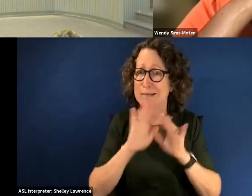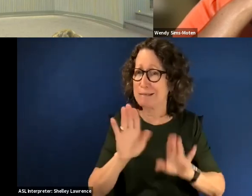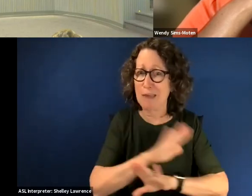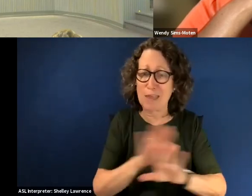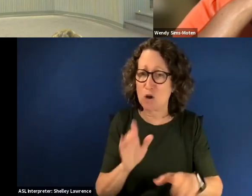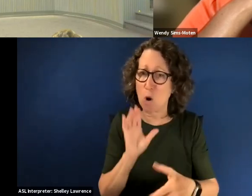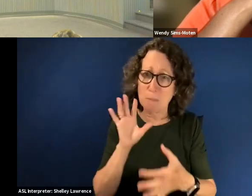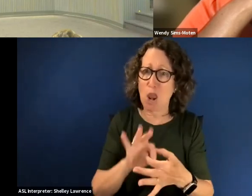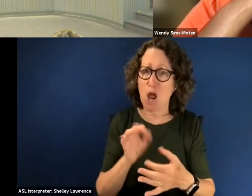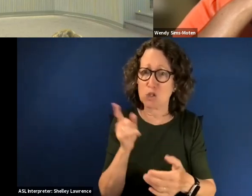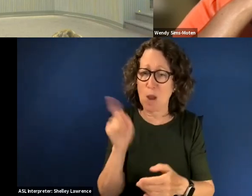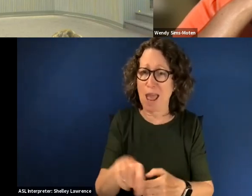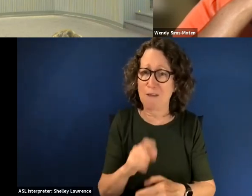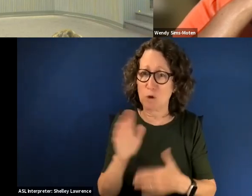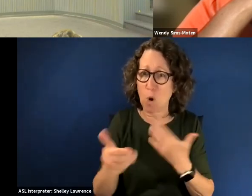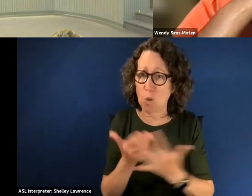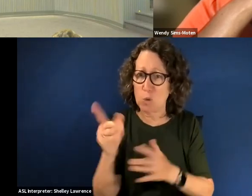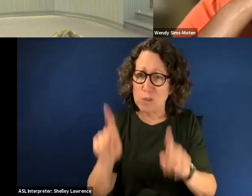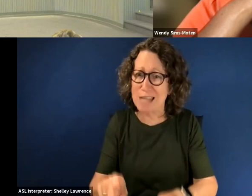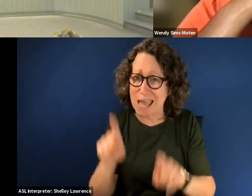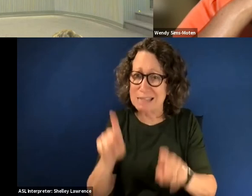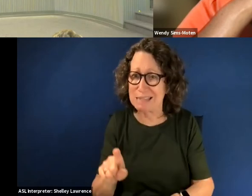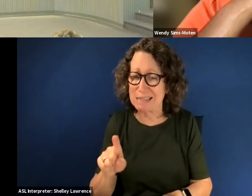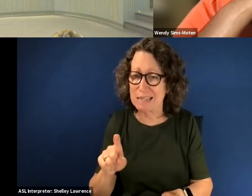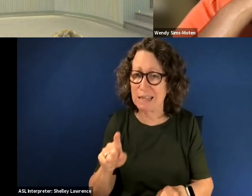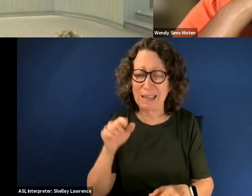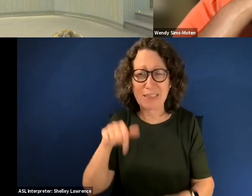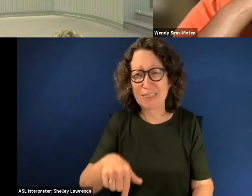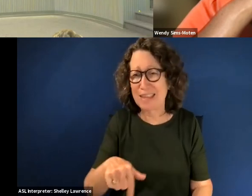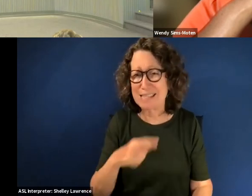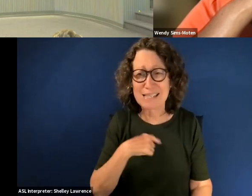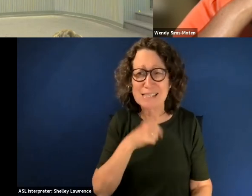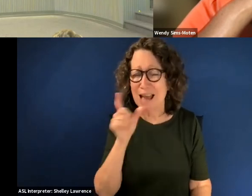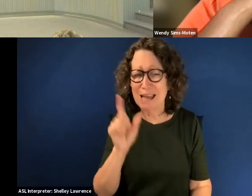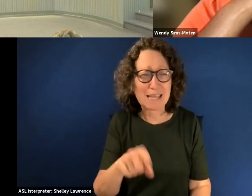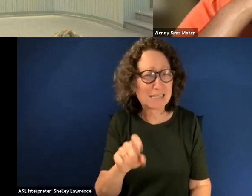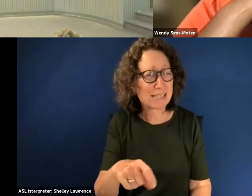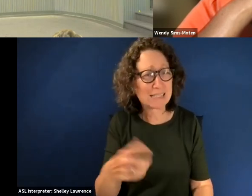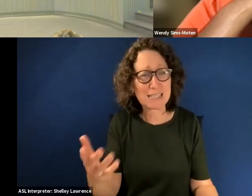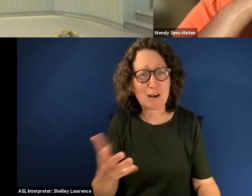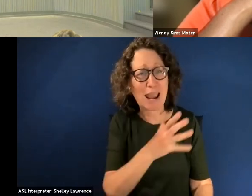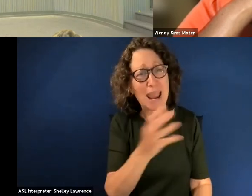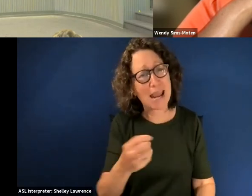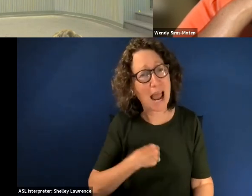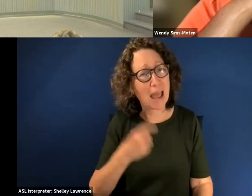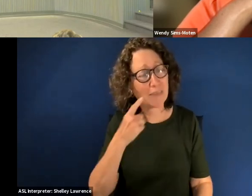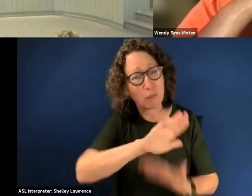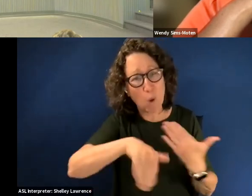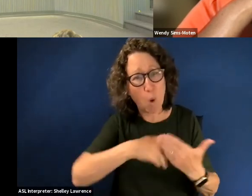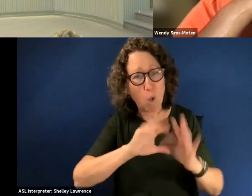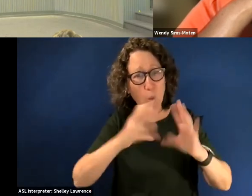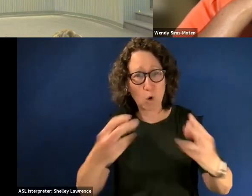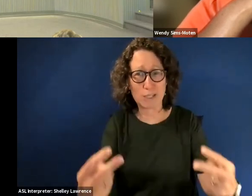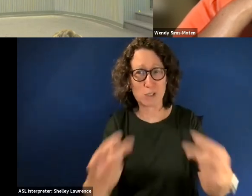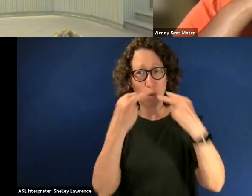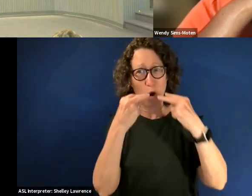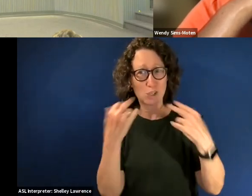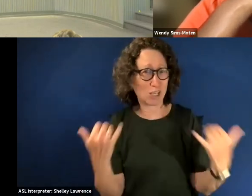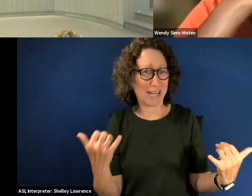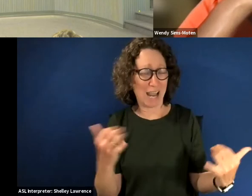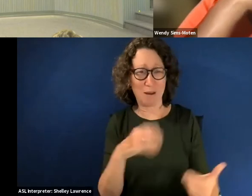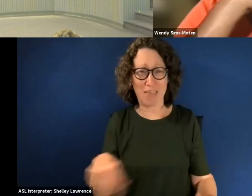not belong to have to go through testing. This is so unnecessary. And I think the whole world's watching right now,